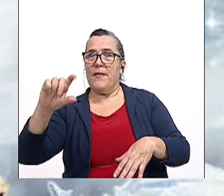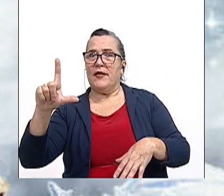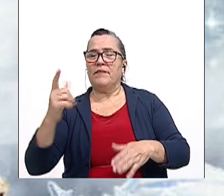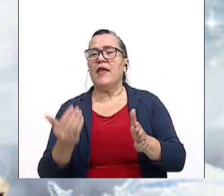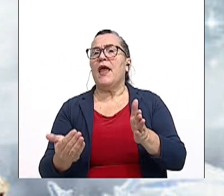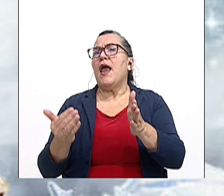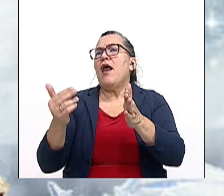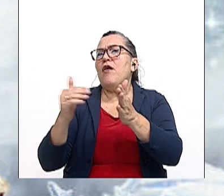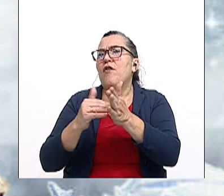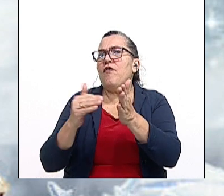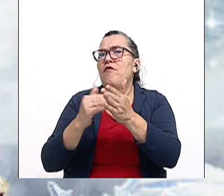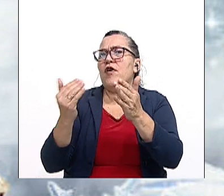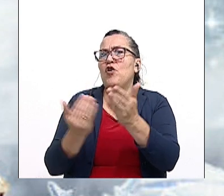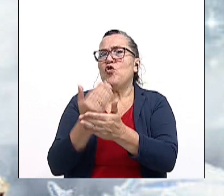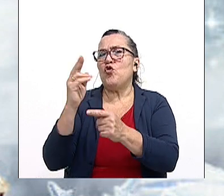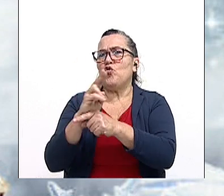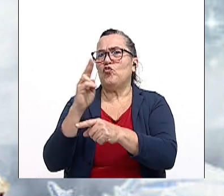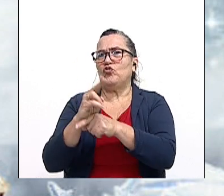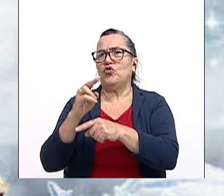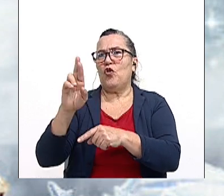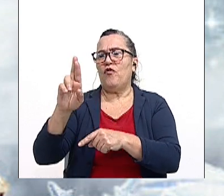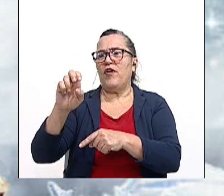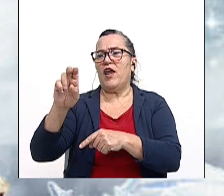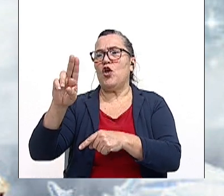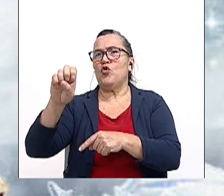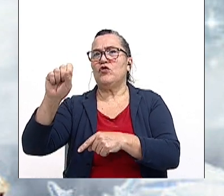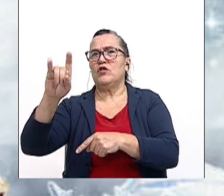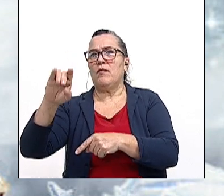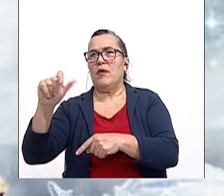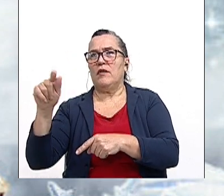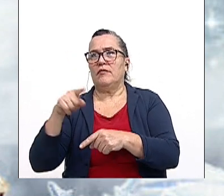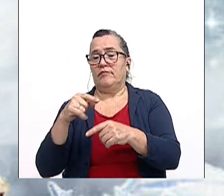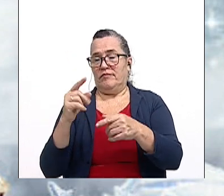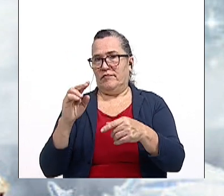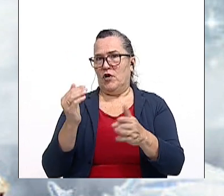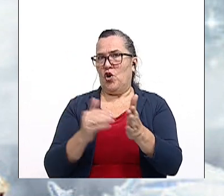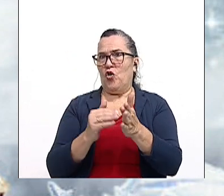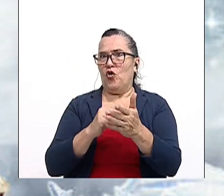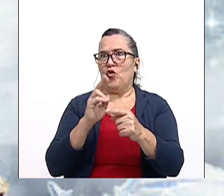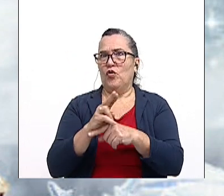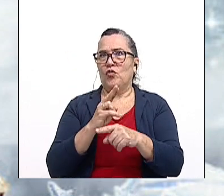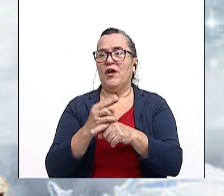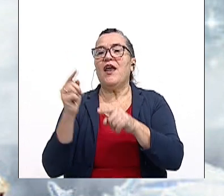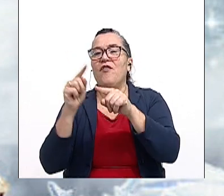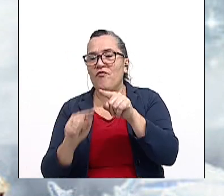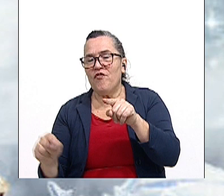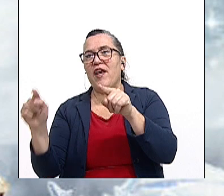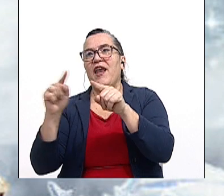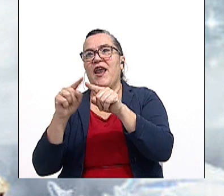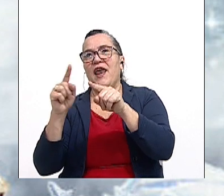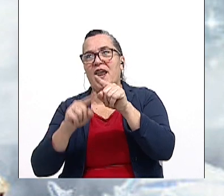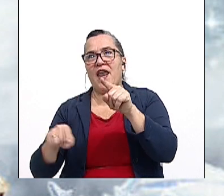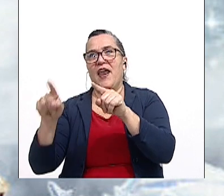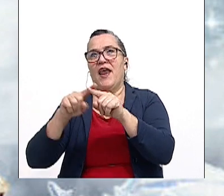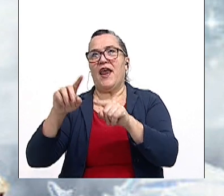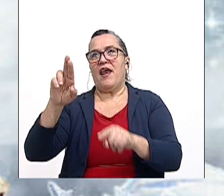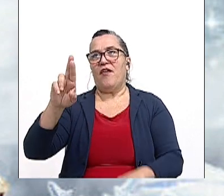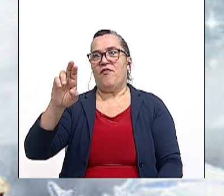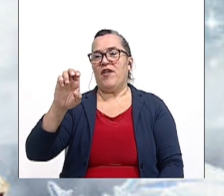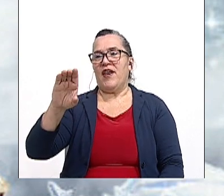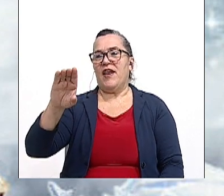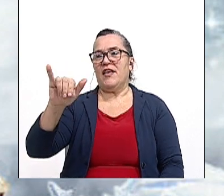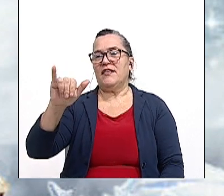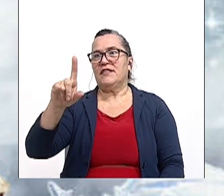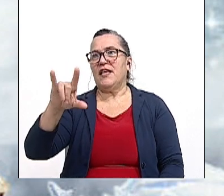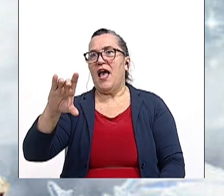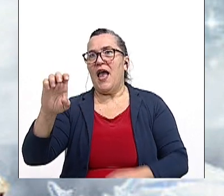Reusable. Reusable. And the last one, recycle. Okay, so remember this is